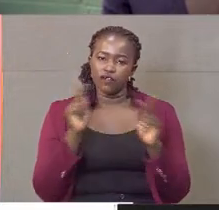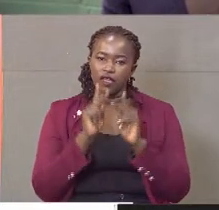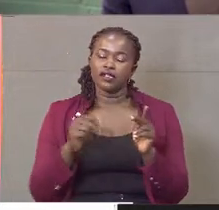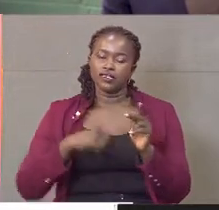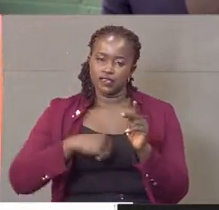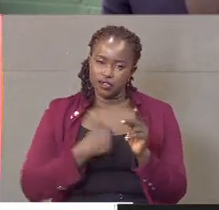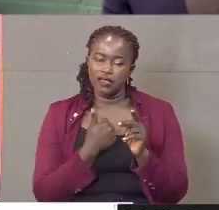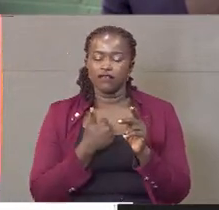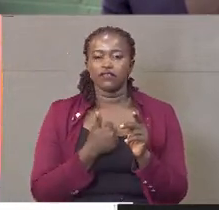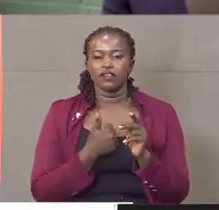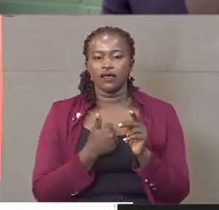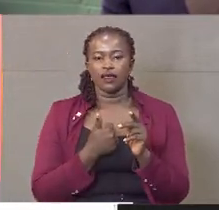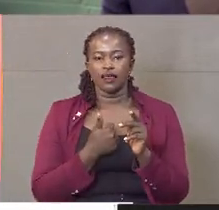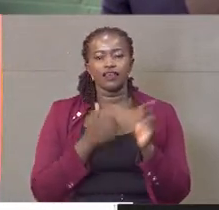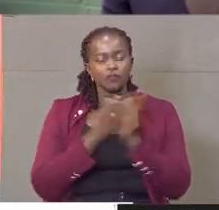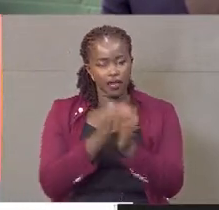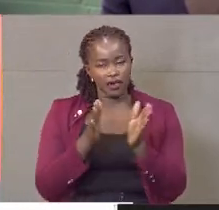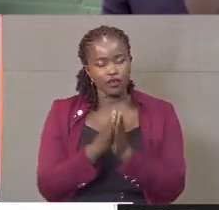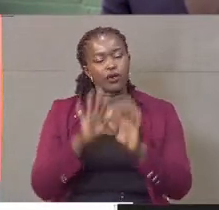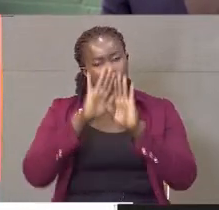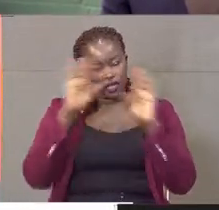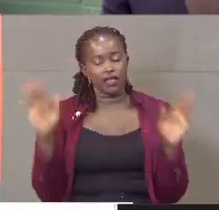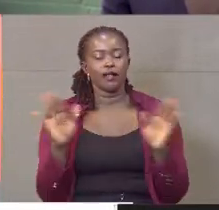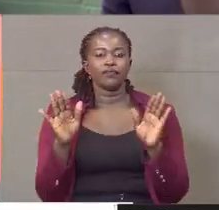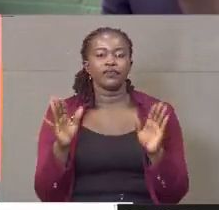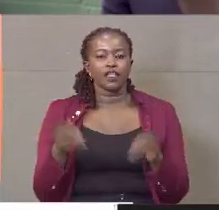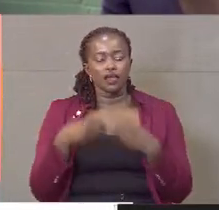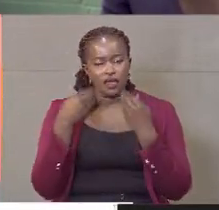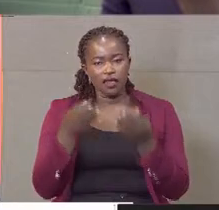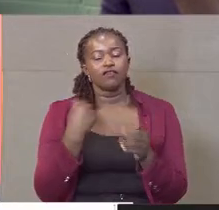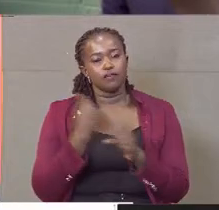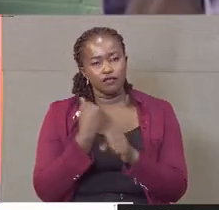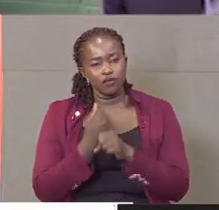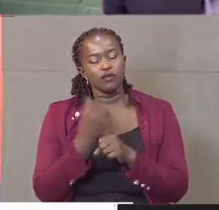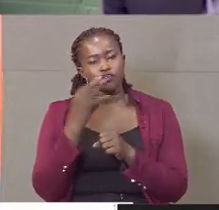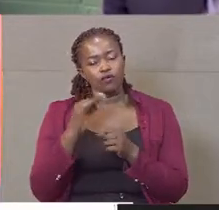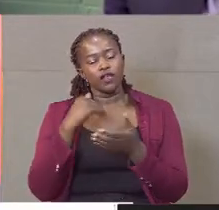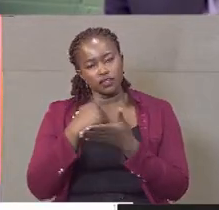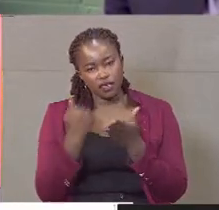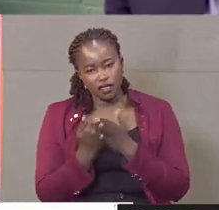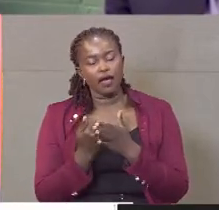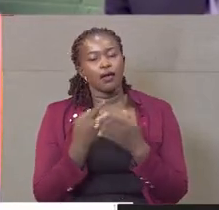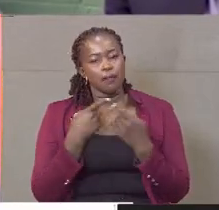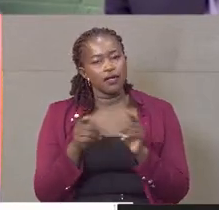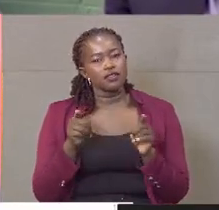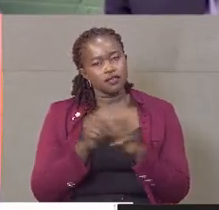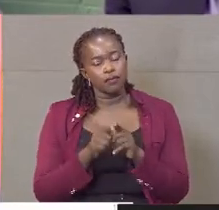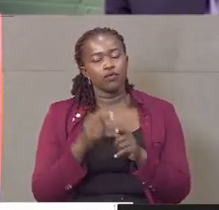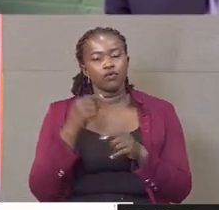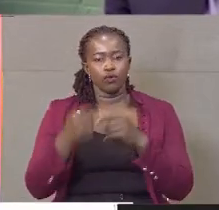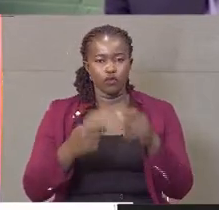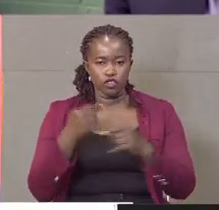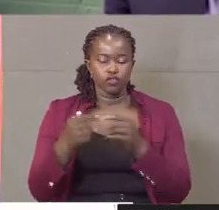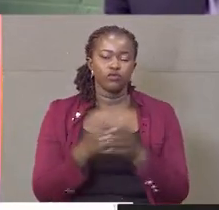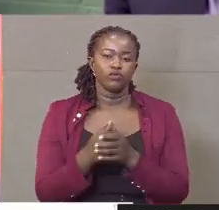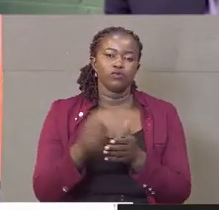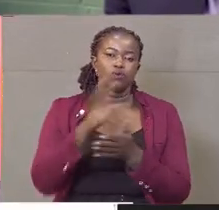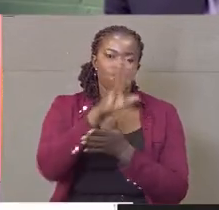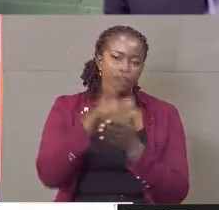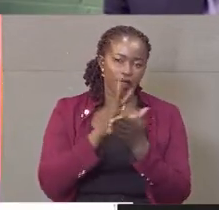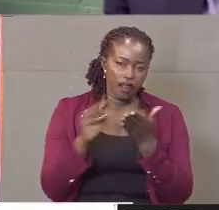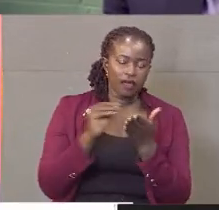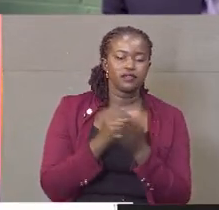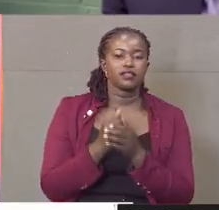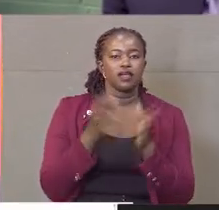self-explanatory. It did not only give out the performance of the sector, but it went ahead to analyze